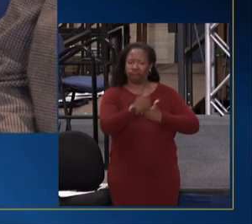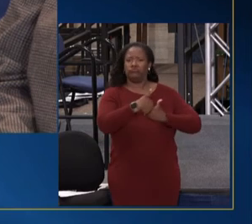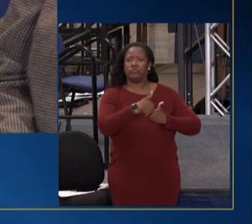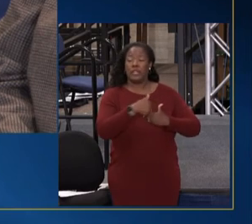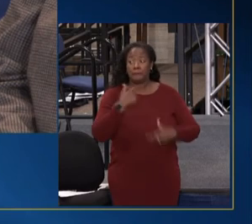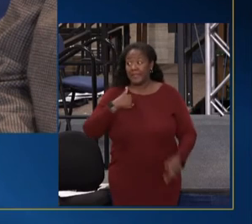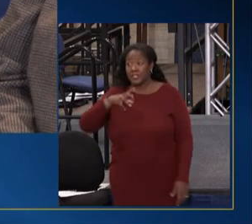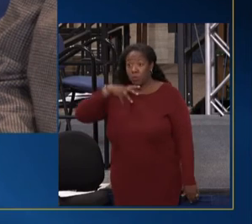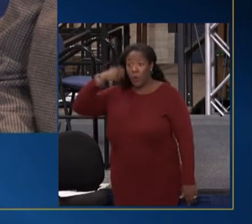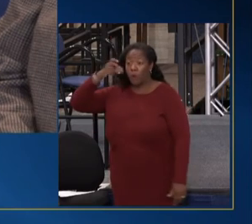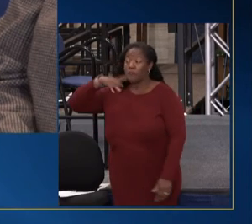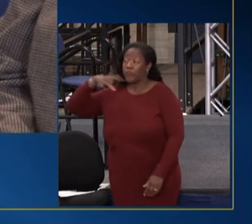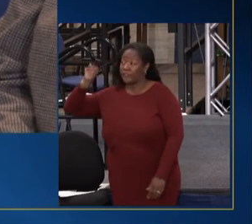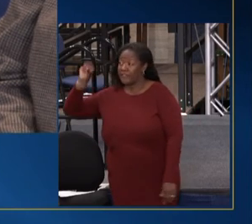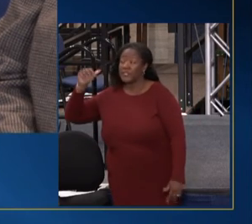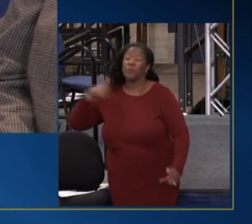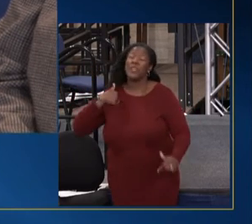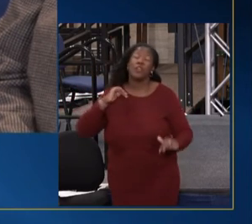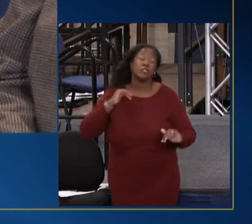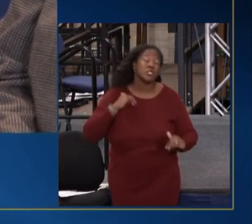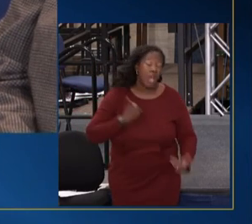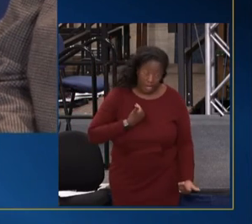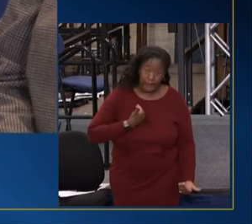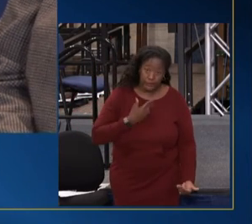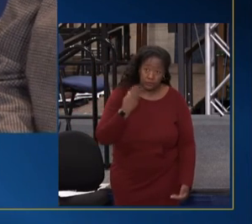are over 50 are awfully tired.